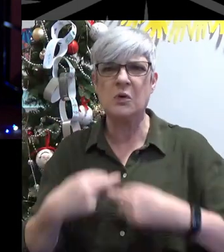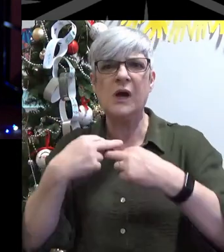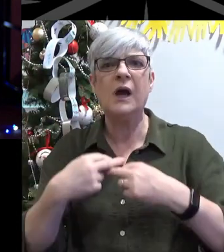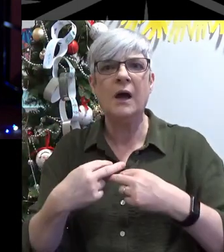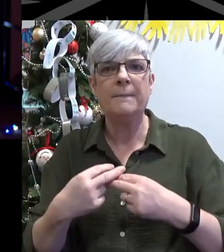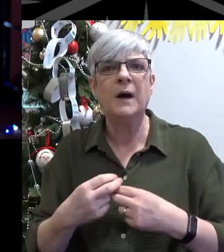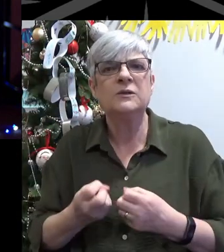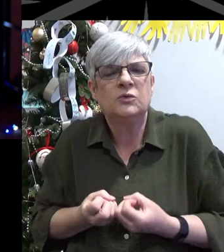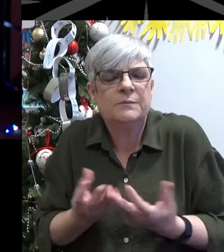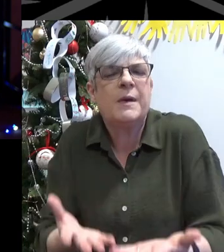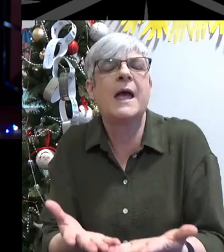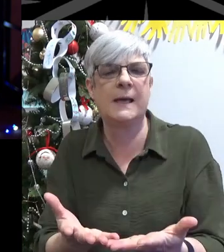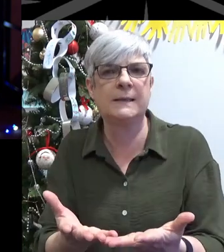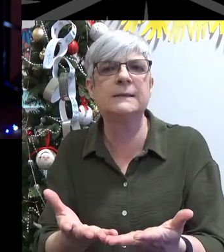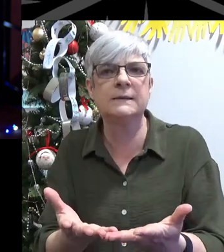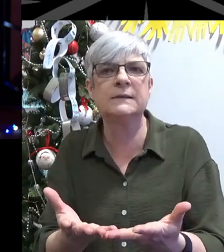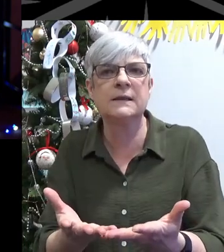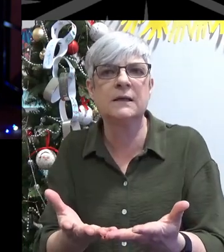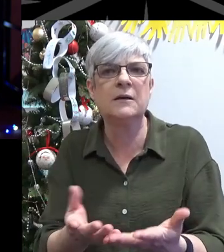others.